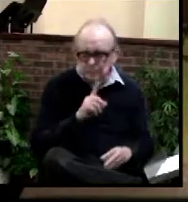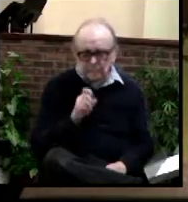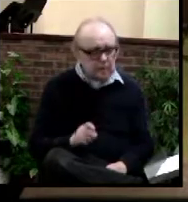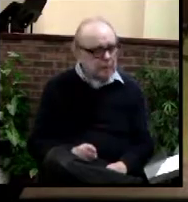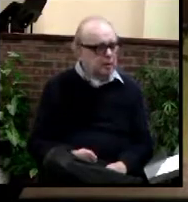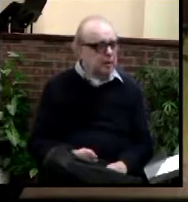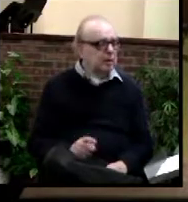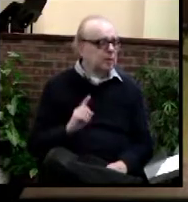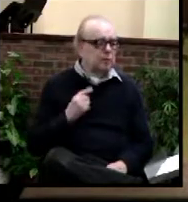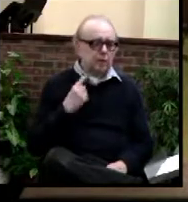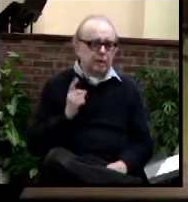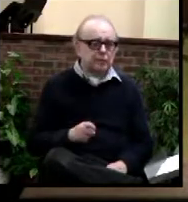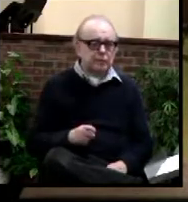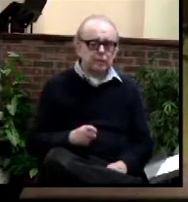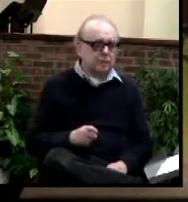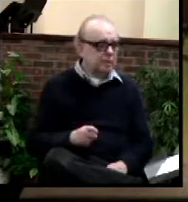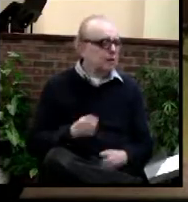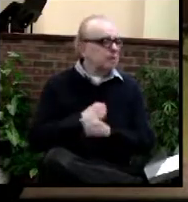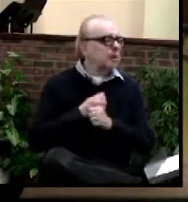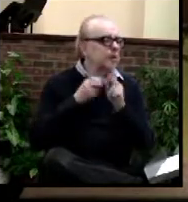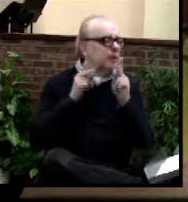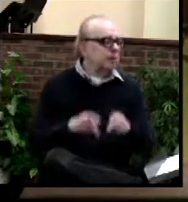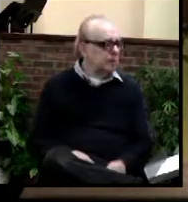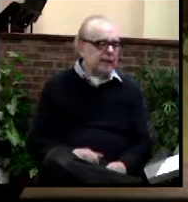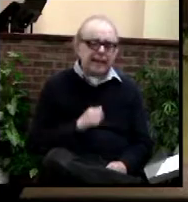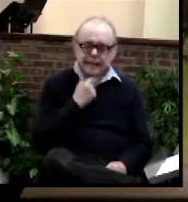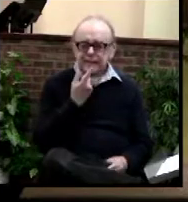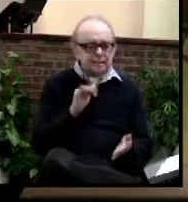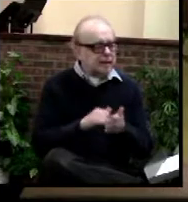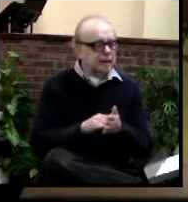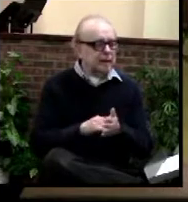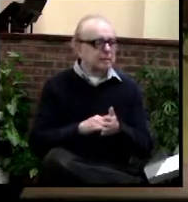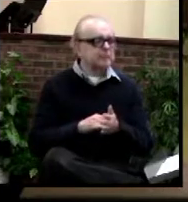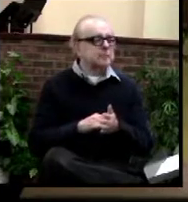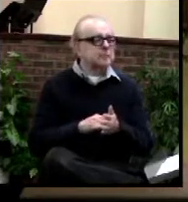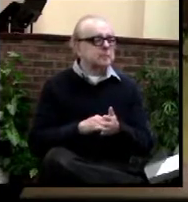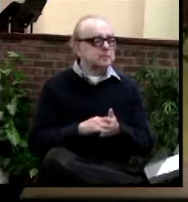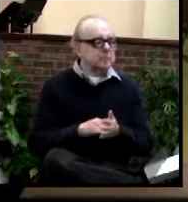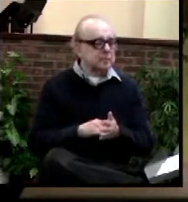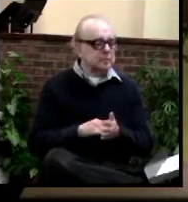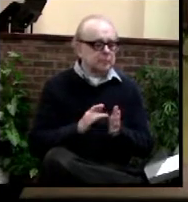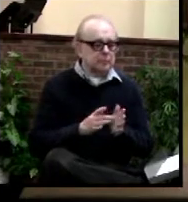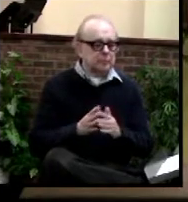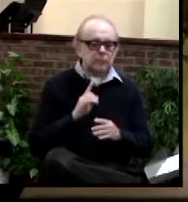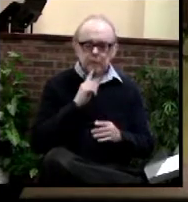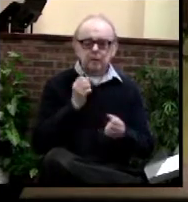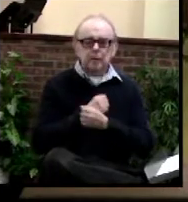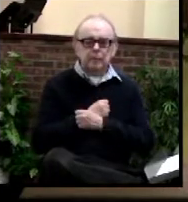Aren't we supposed to love everybody? That's not what he's saying. He tells us to love